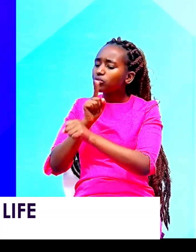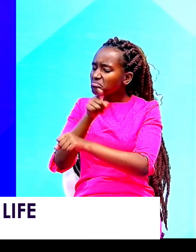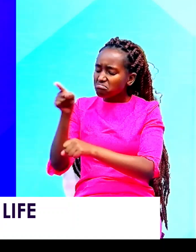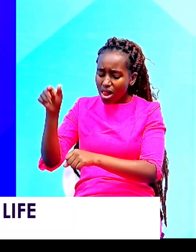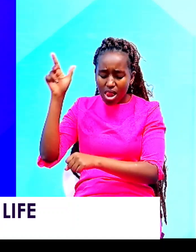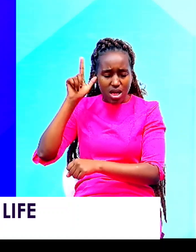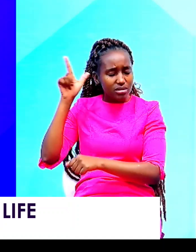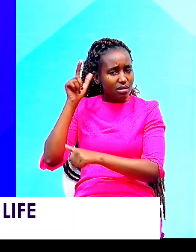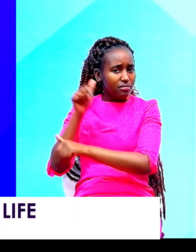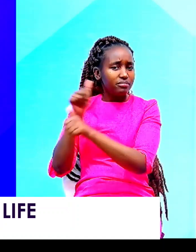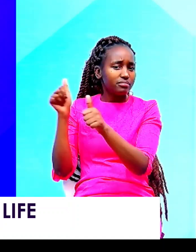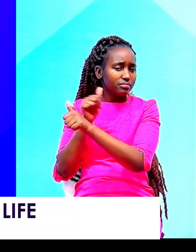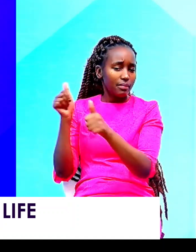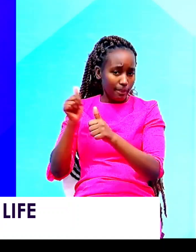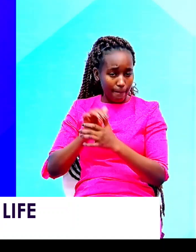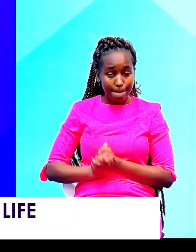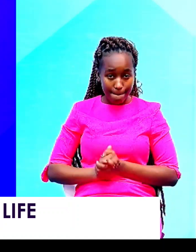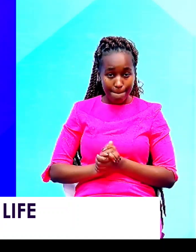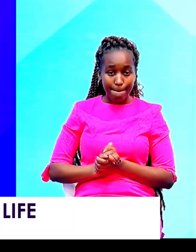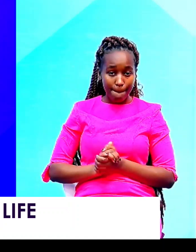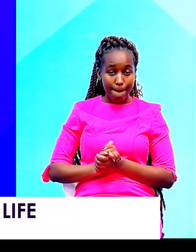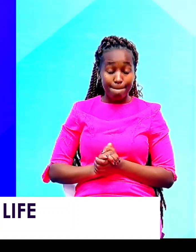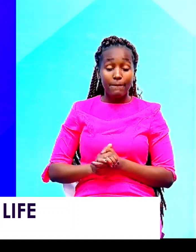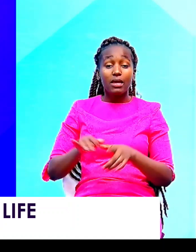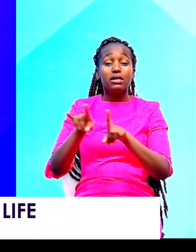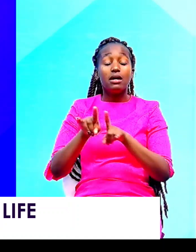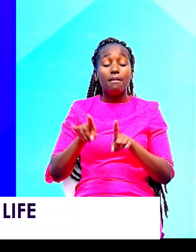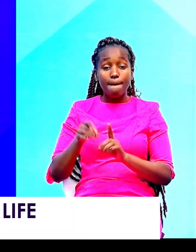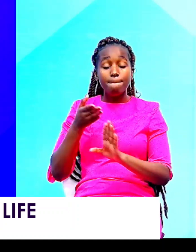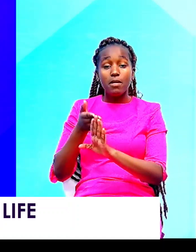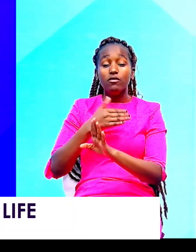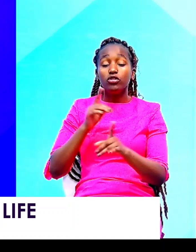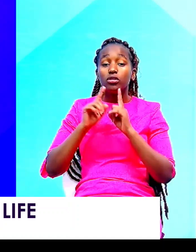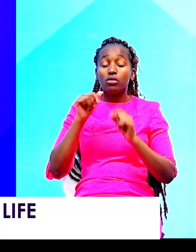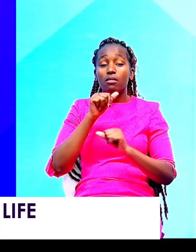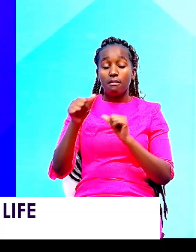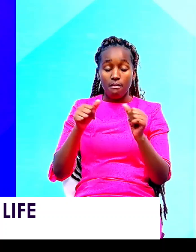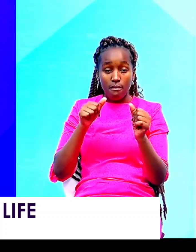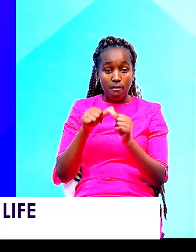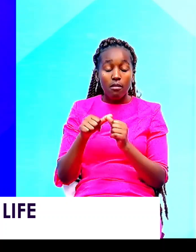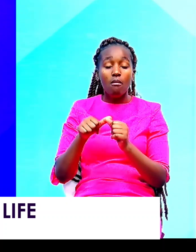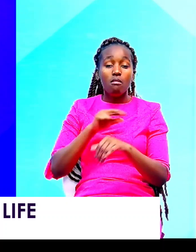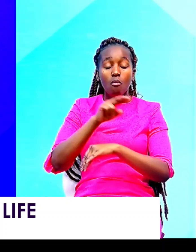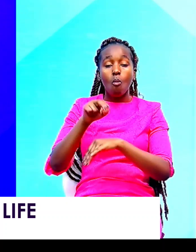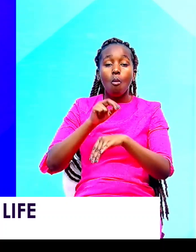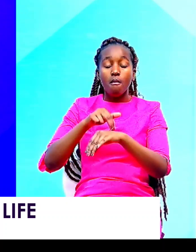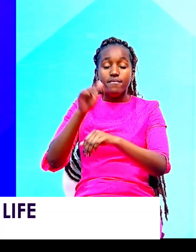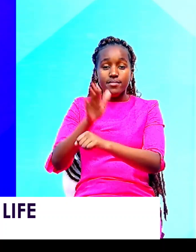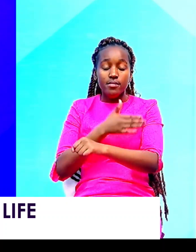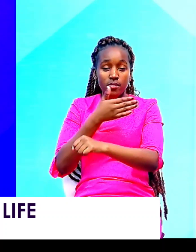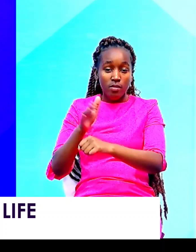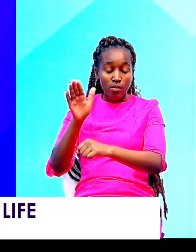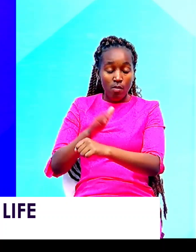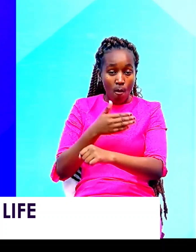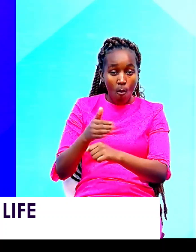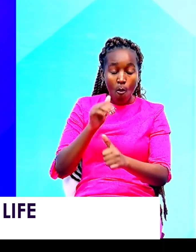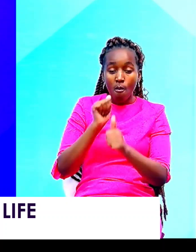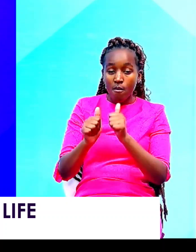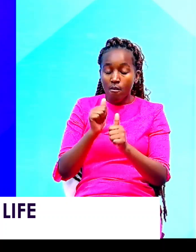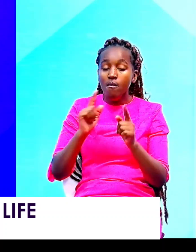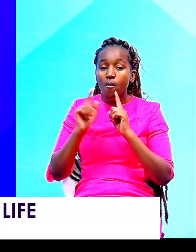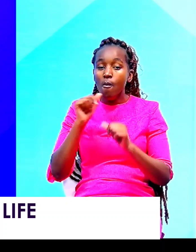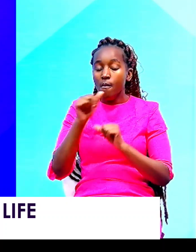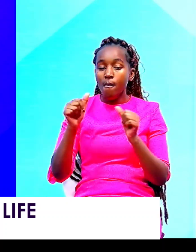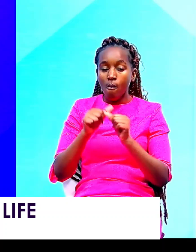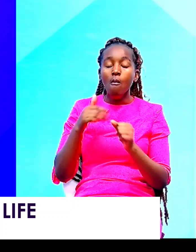You get it. Right. And as we had said, we sing about the national anthem. When we say ya kwamba tujenge